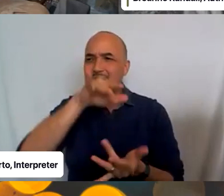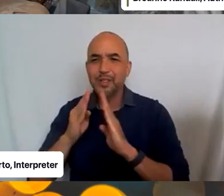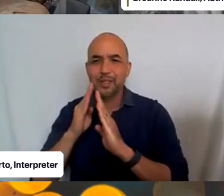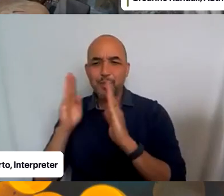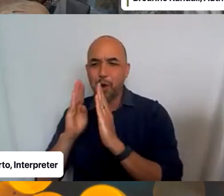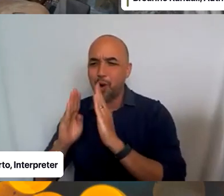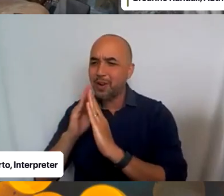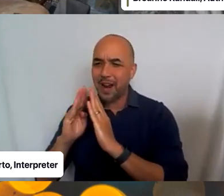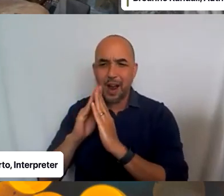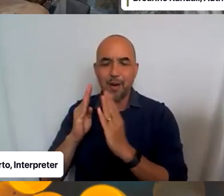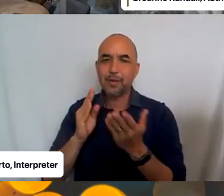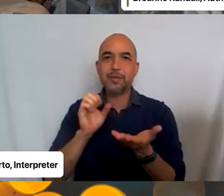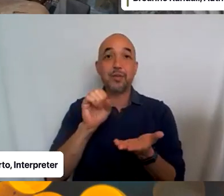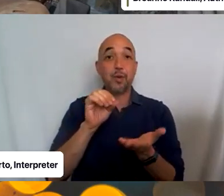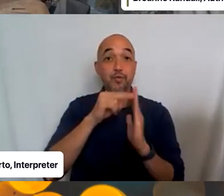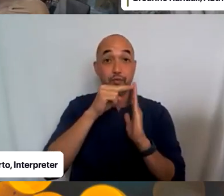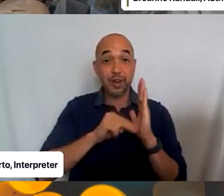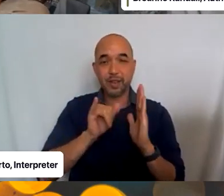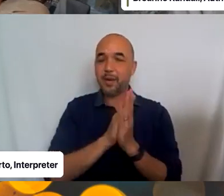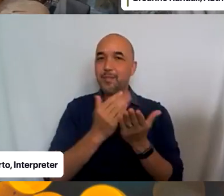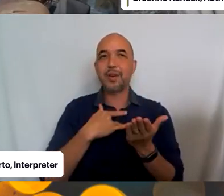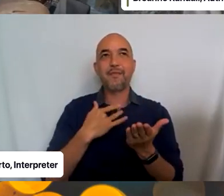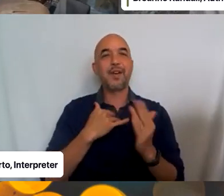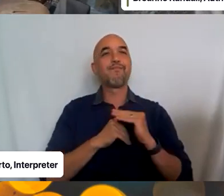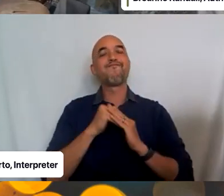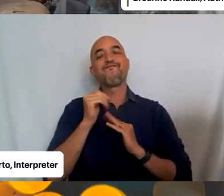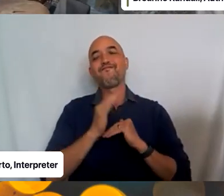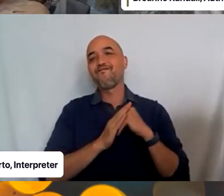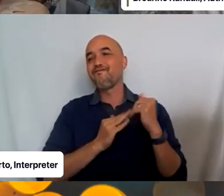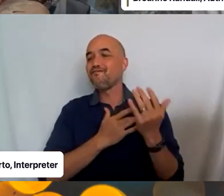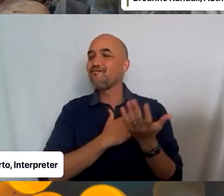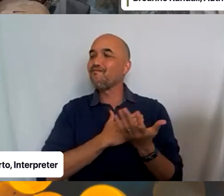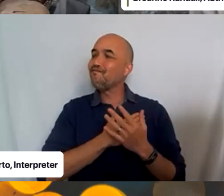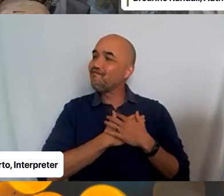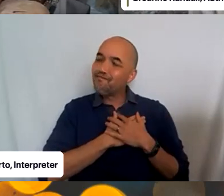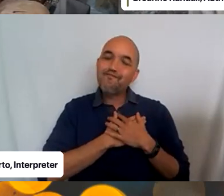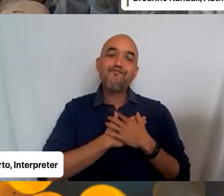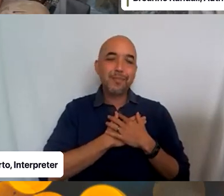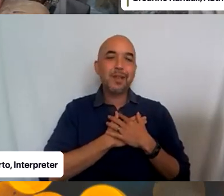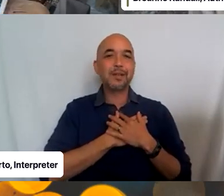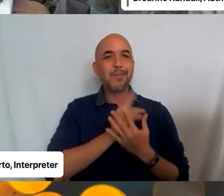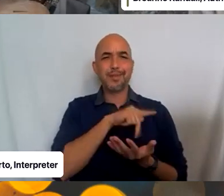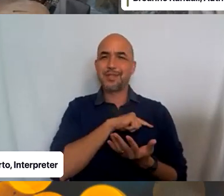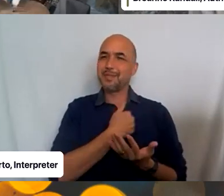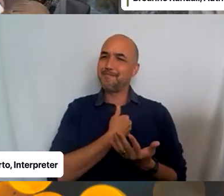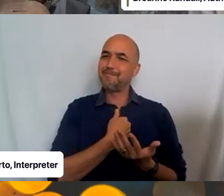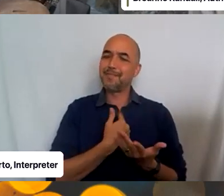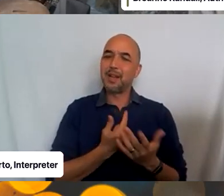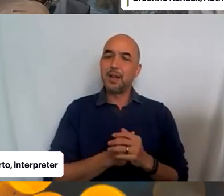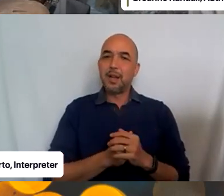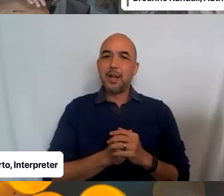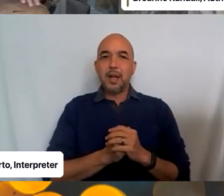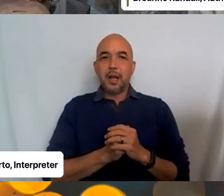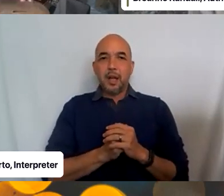felt very comforted also by this book, on a personal level. And then, you know, for someone